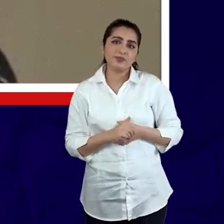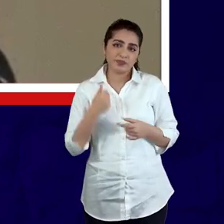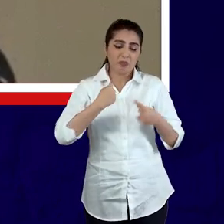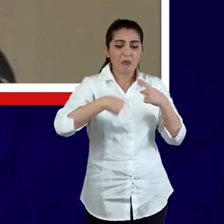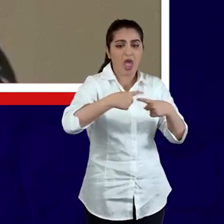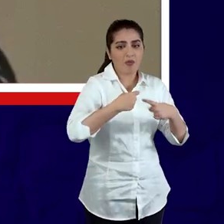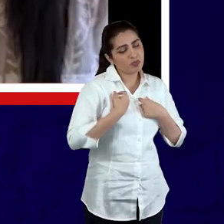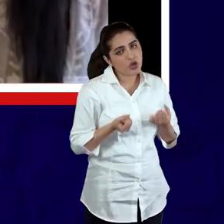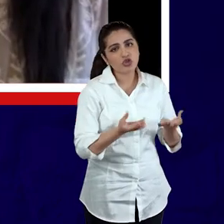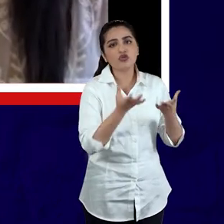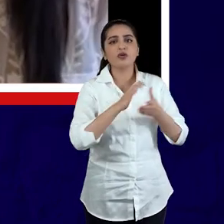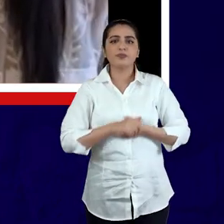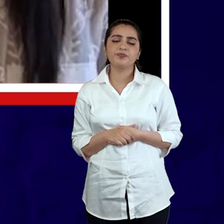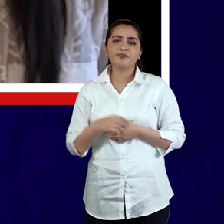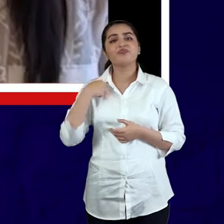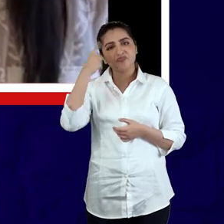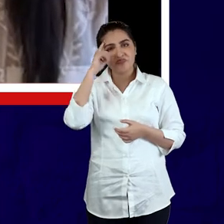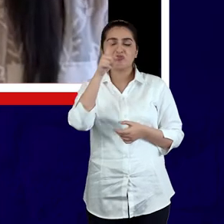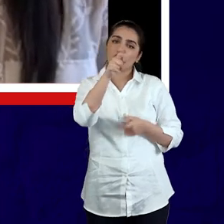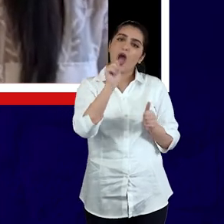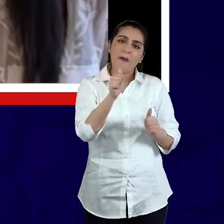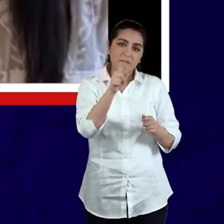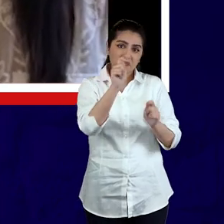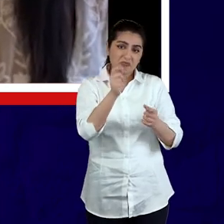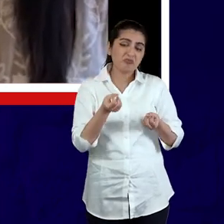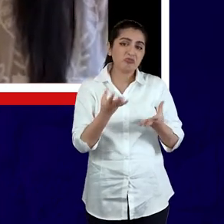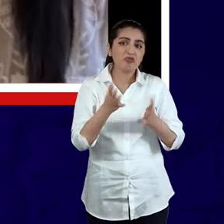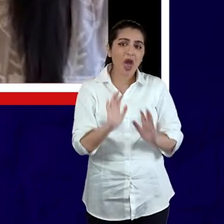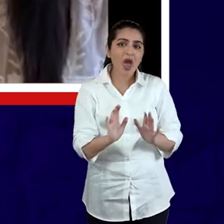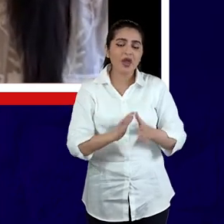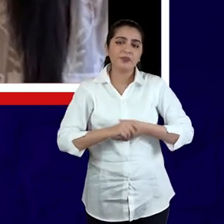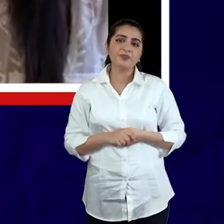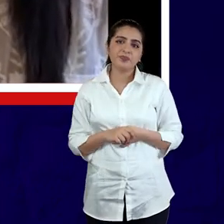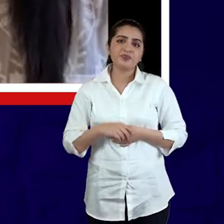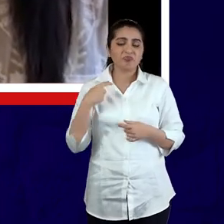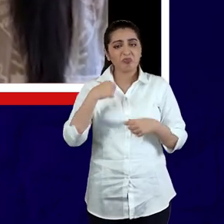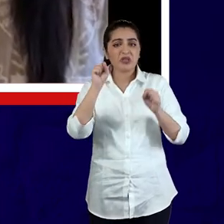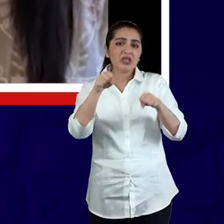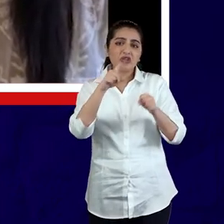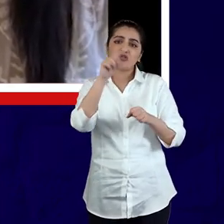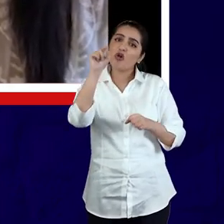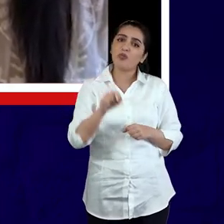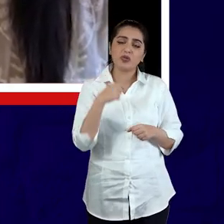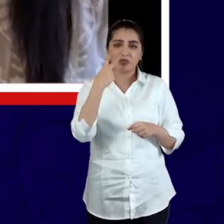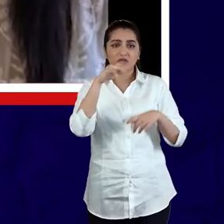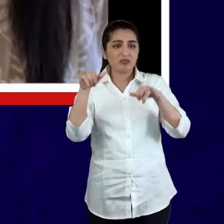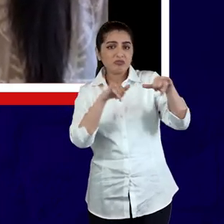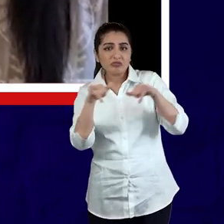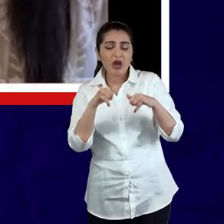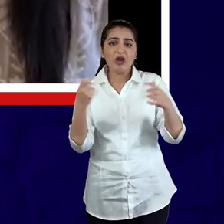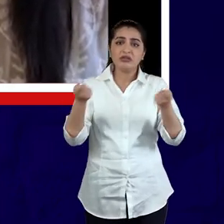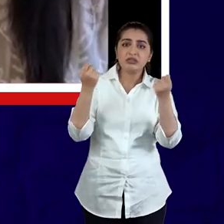I'm able to prove that. Yeah, and I know you are through the barefoot social kind of